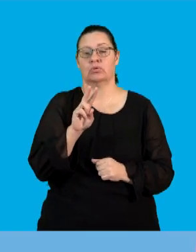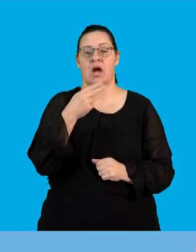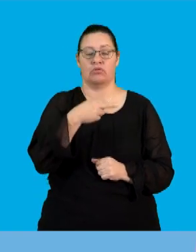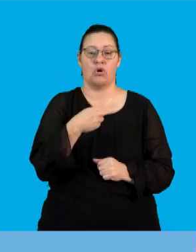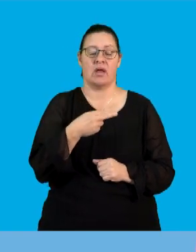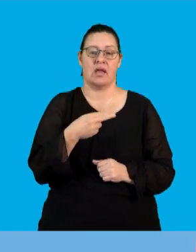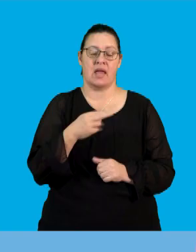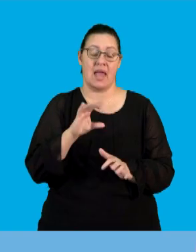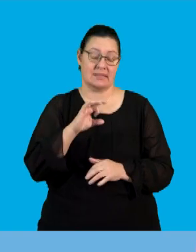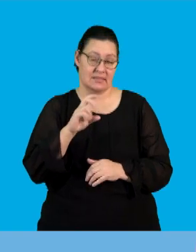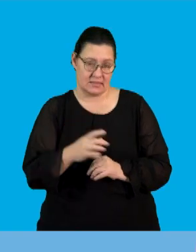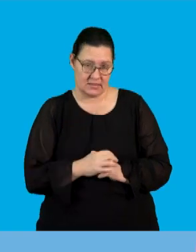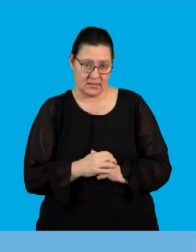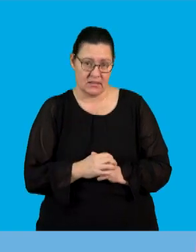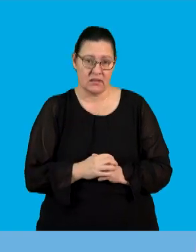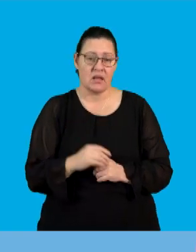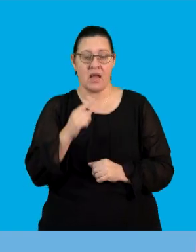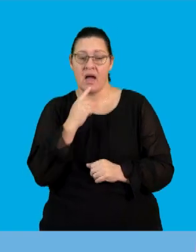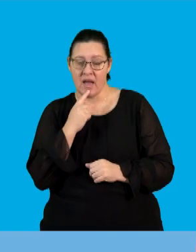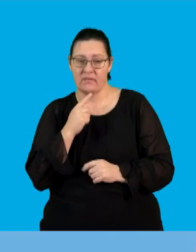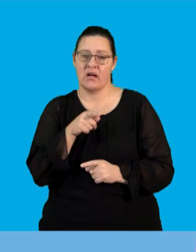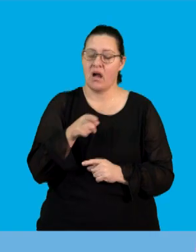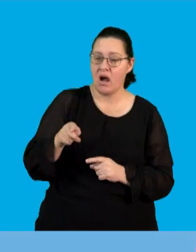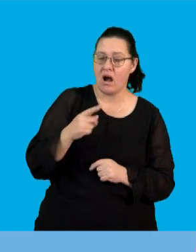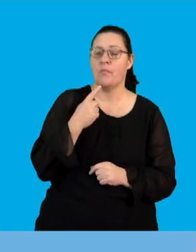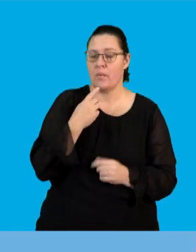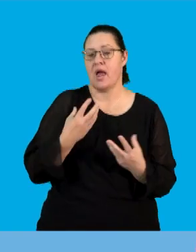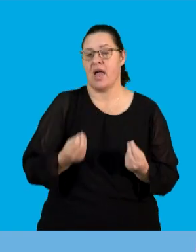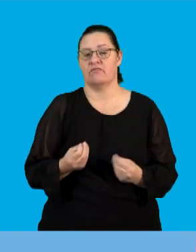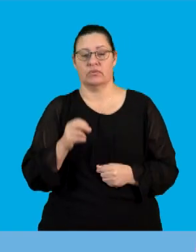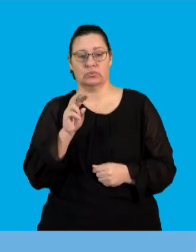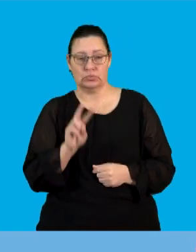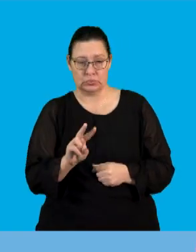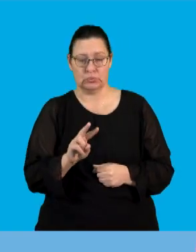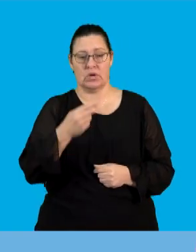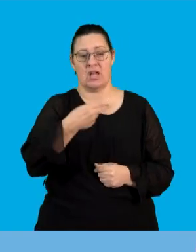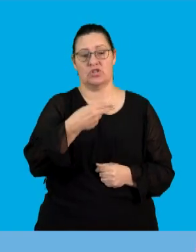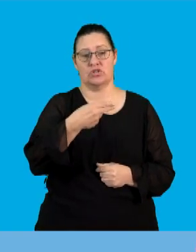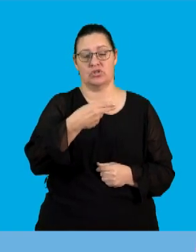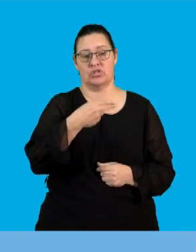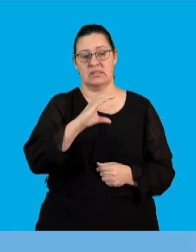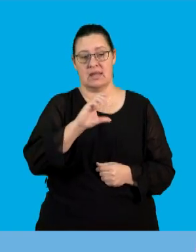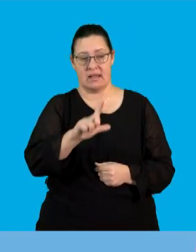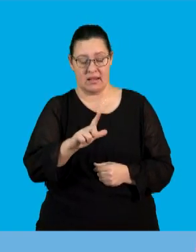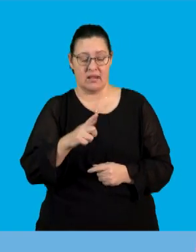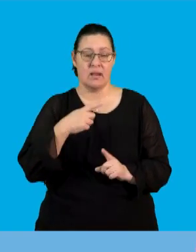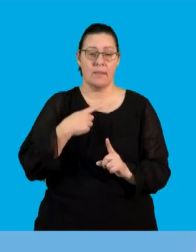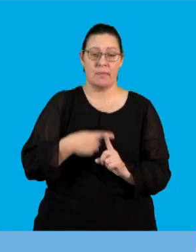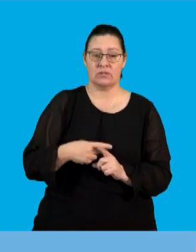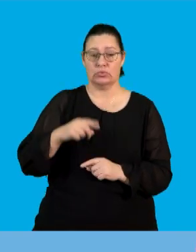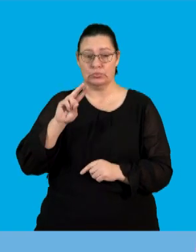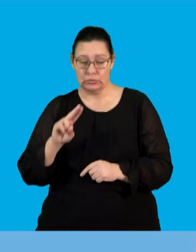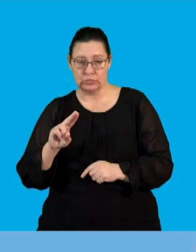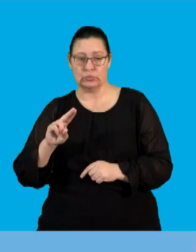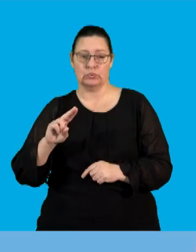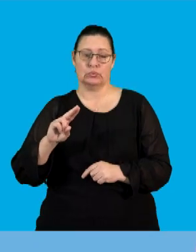of hydrochloric acid. So if we have 2 molecules of hydrochloric acid, that means you're going to have two atoms of hydrogen and 2 atoms